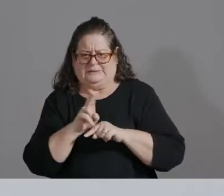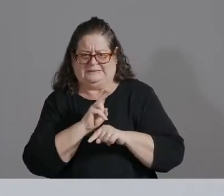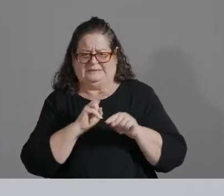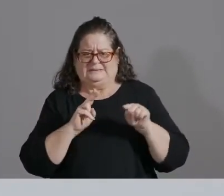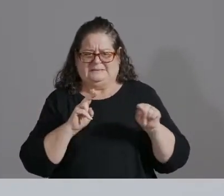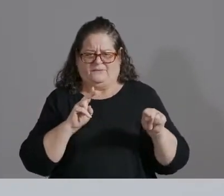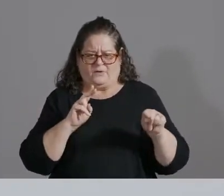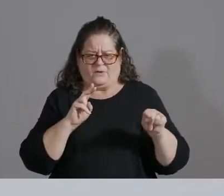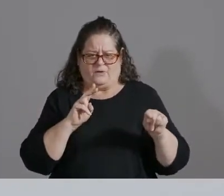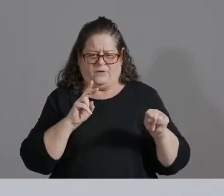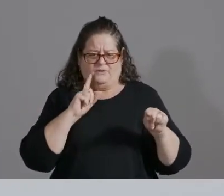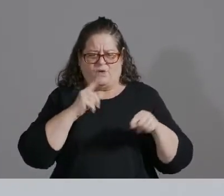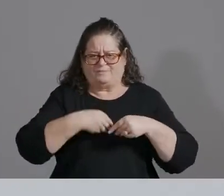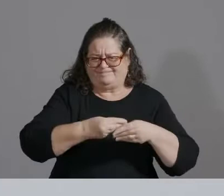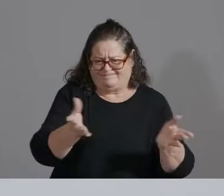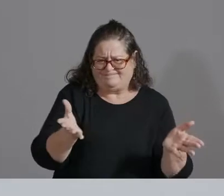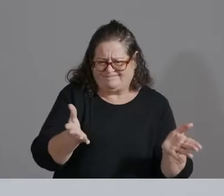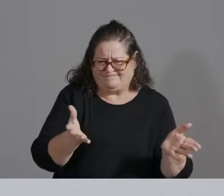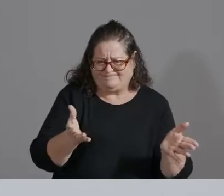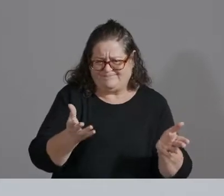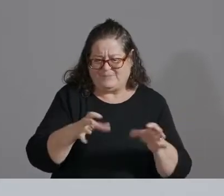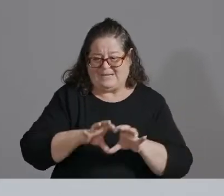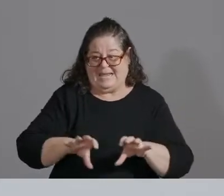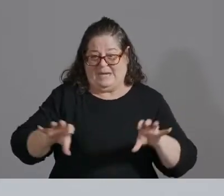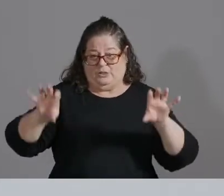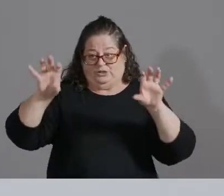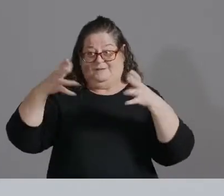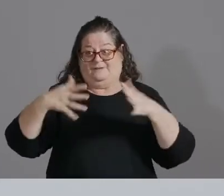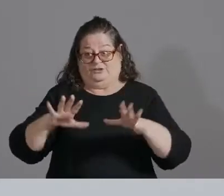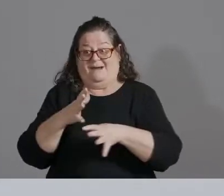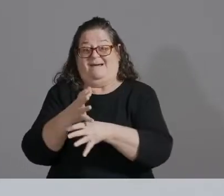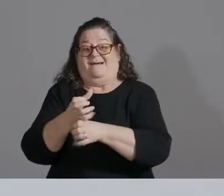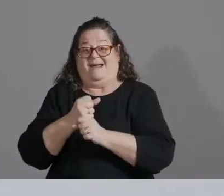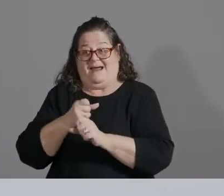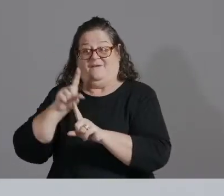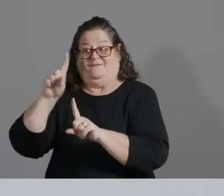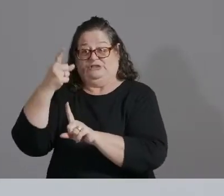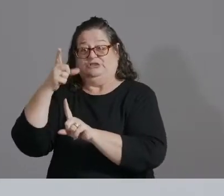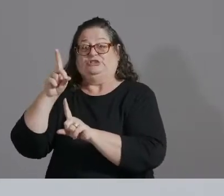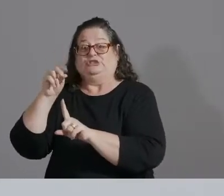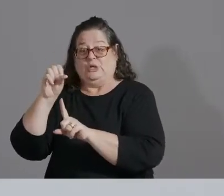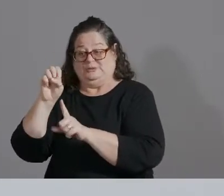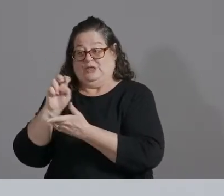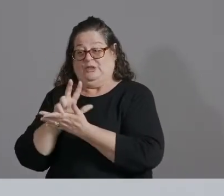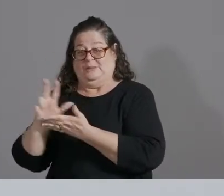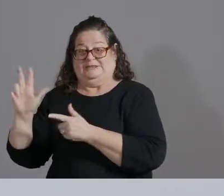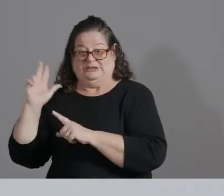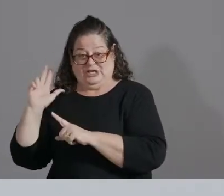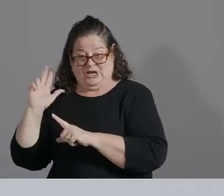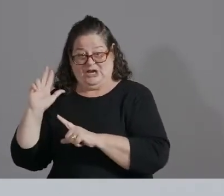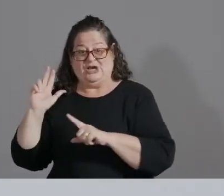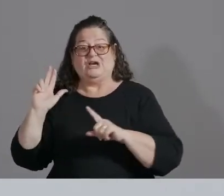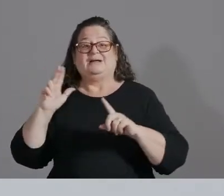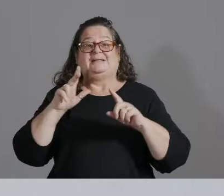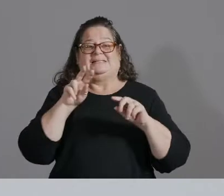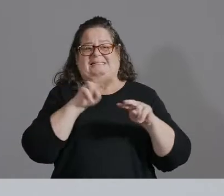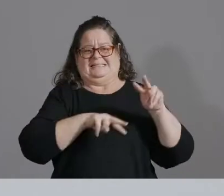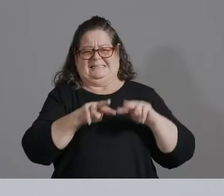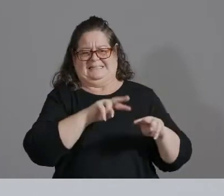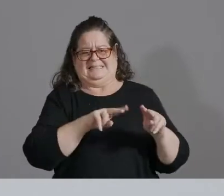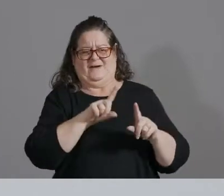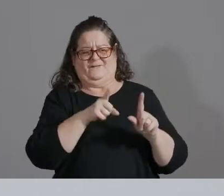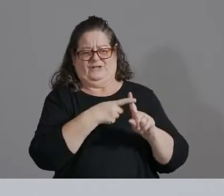weeks prior and for Moderna 4 weeks prior. So those get loaded in. Then we take the first doses and we use the